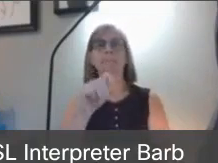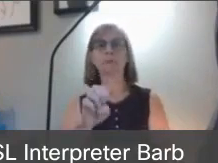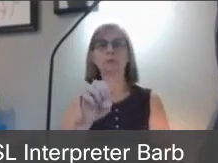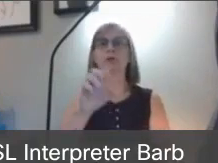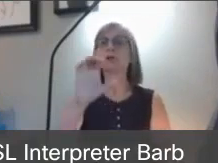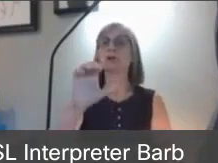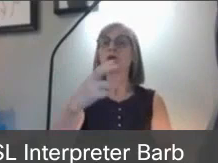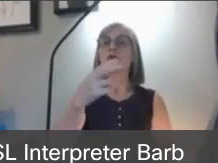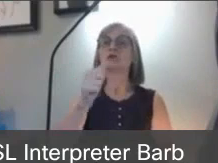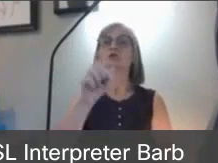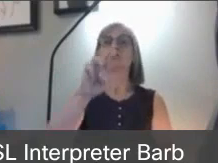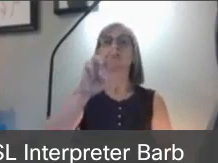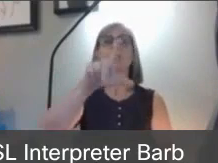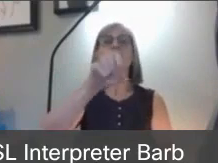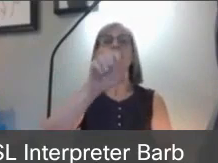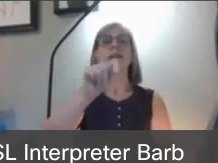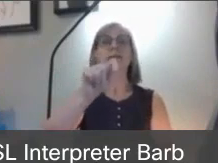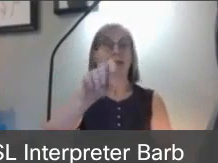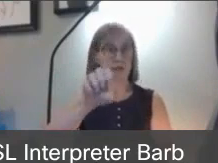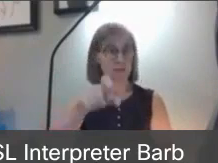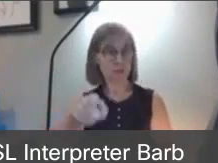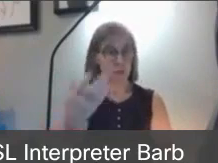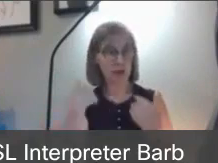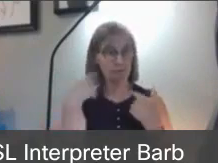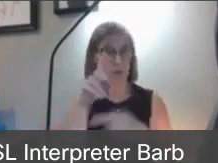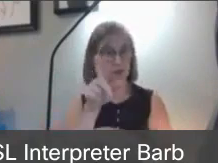questions, I'll go ahead and unmute you and let me know if you have any questions.